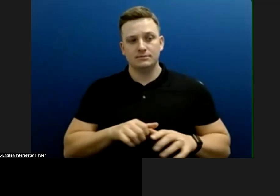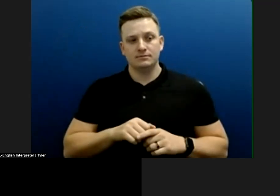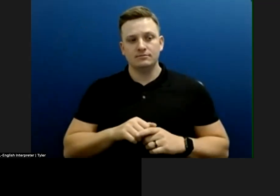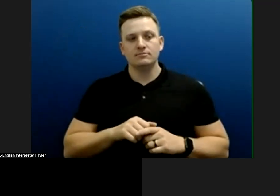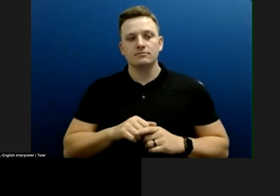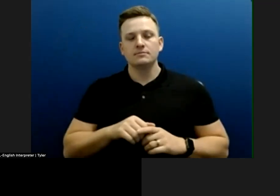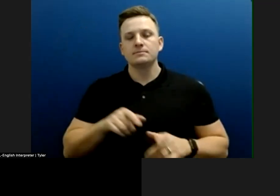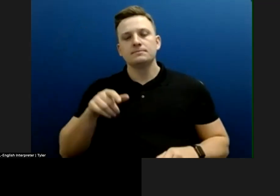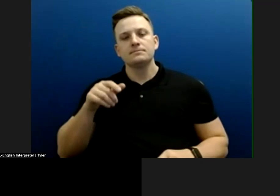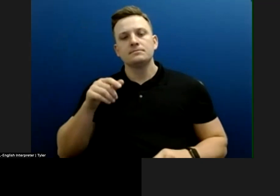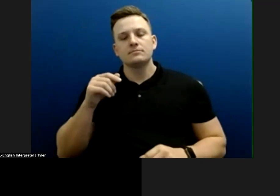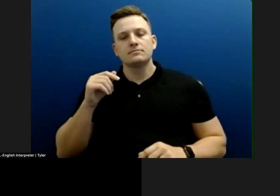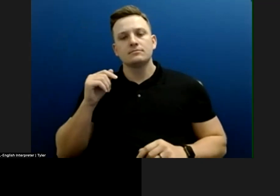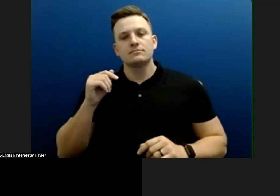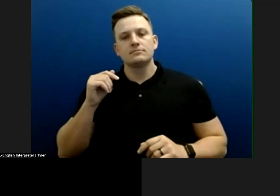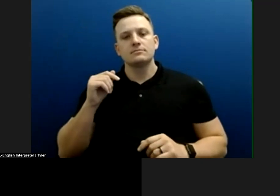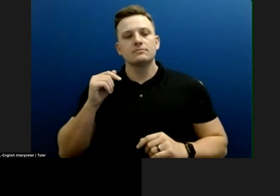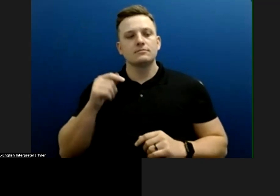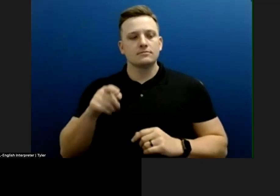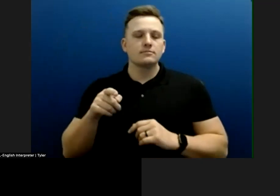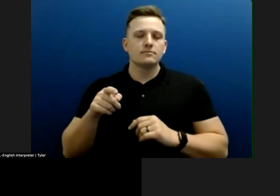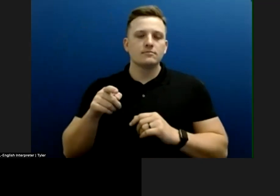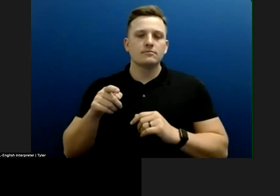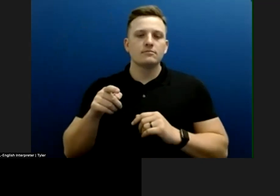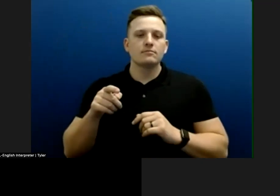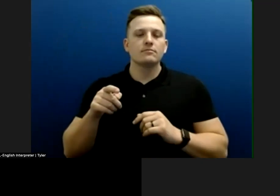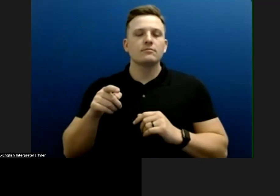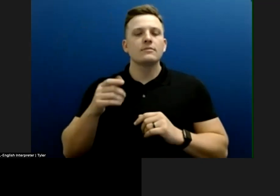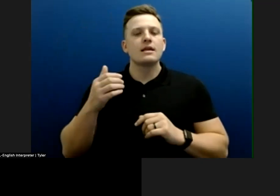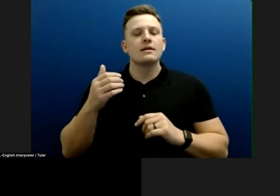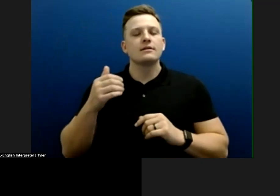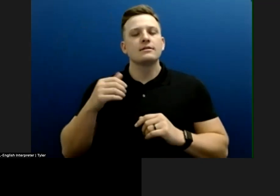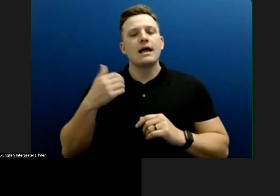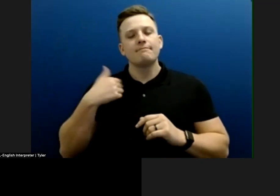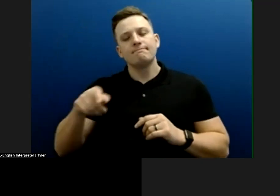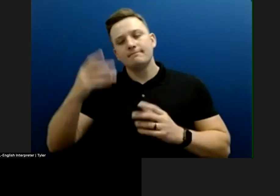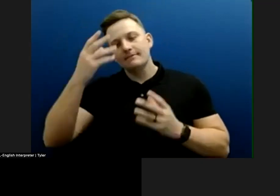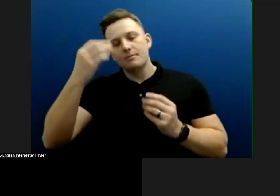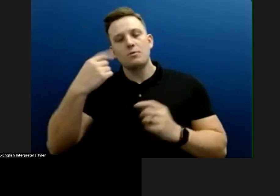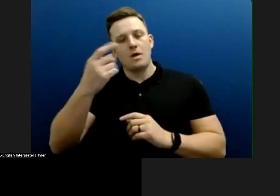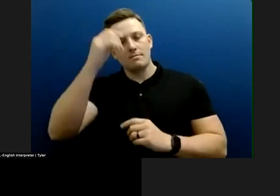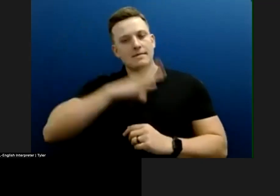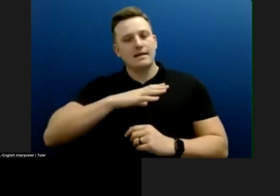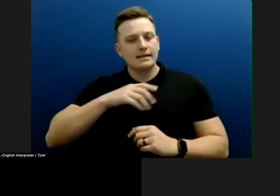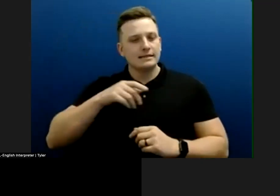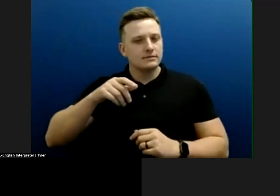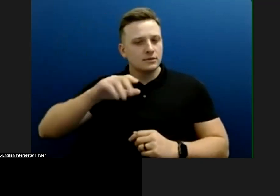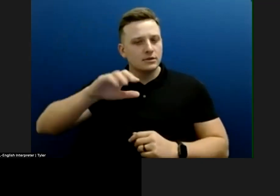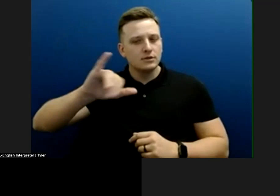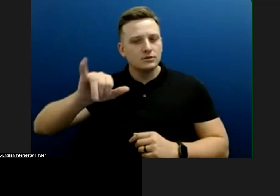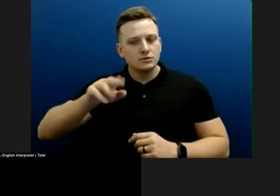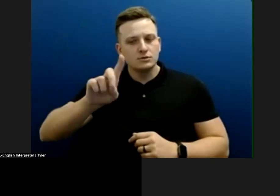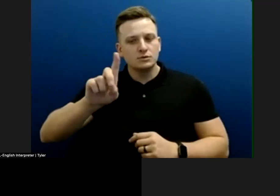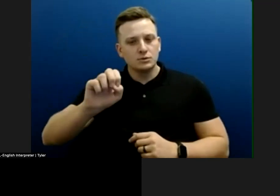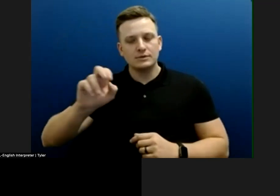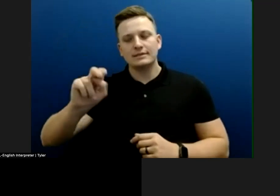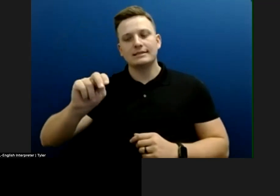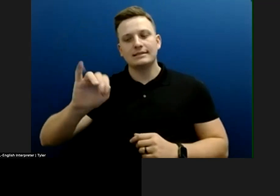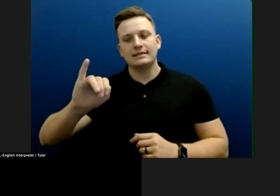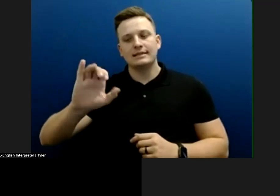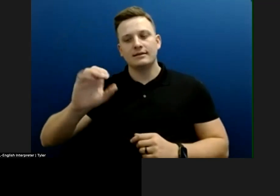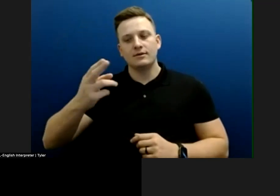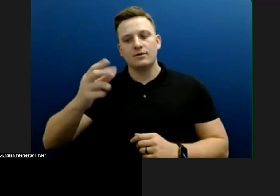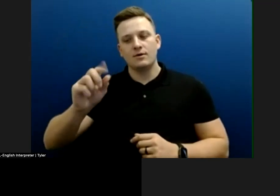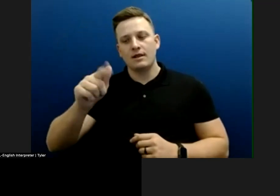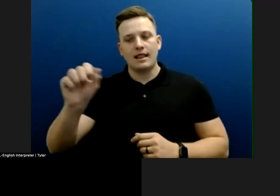get some information in the time. A man called Jude Nicholas has written an enormous amount in our